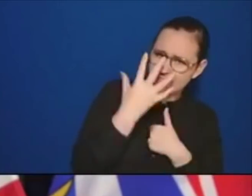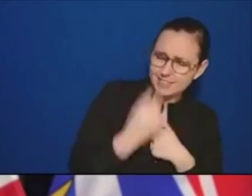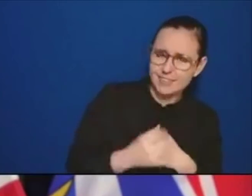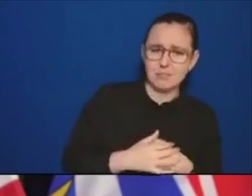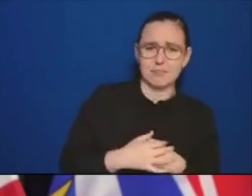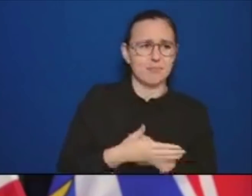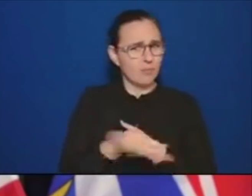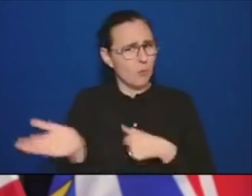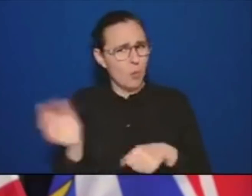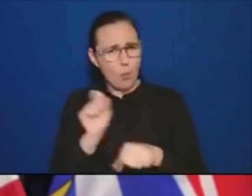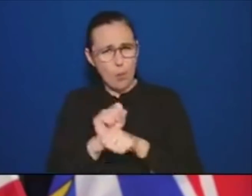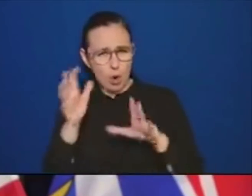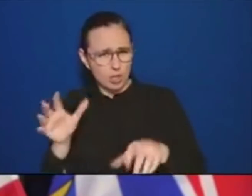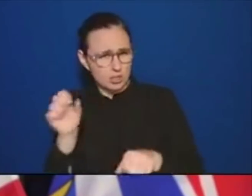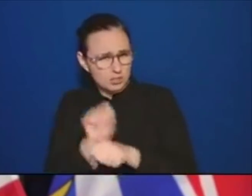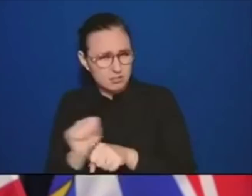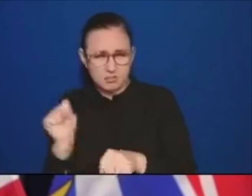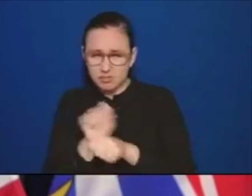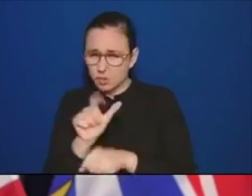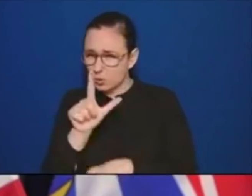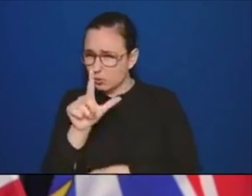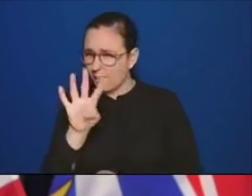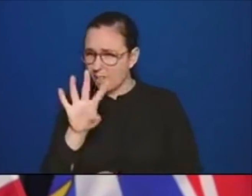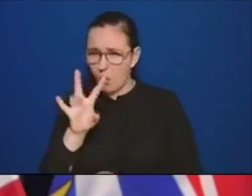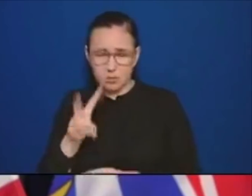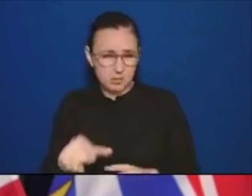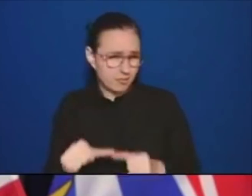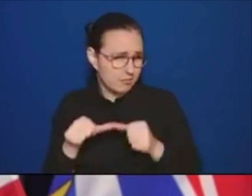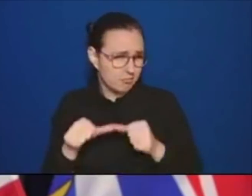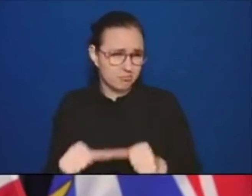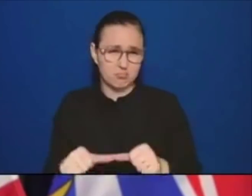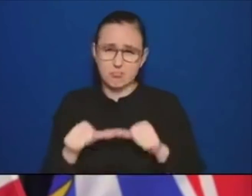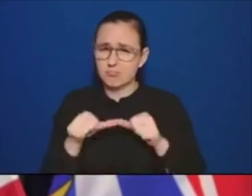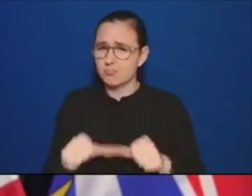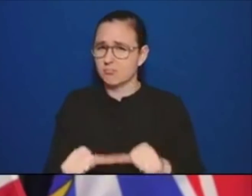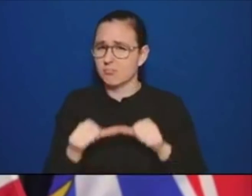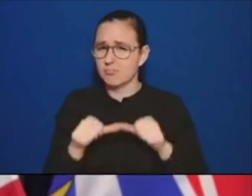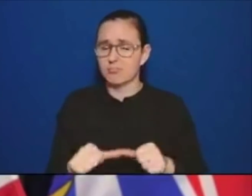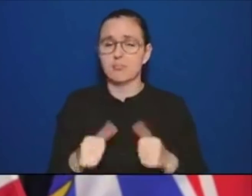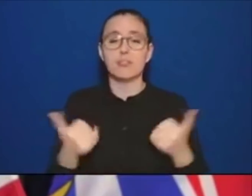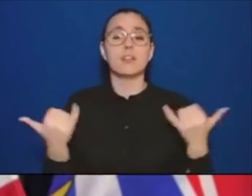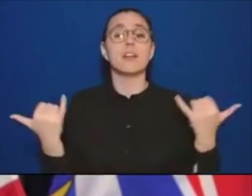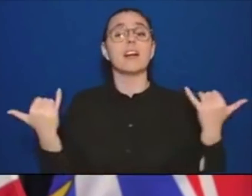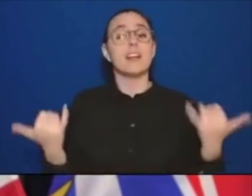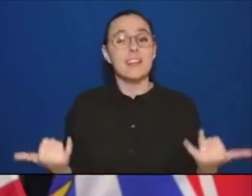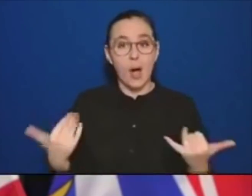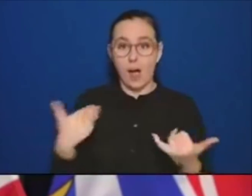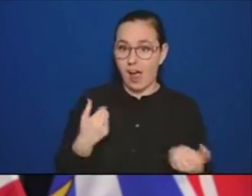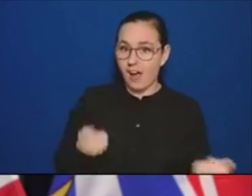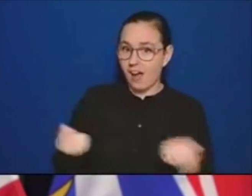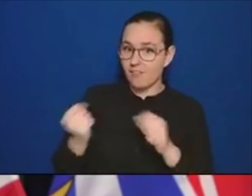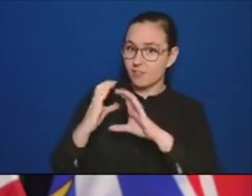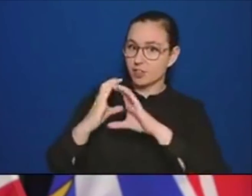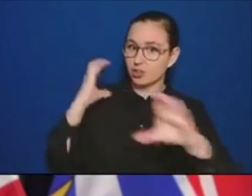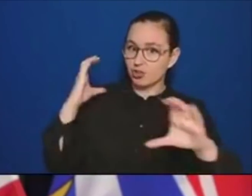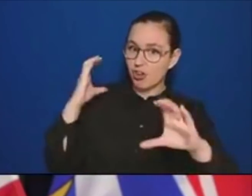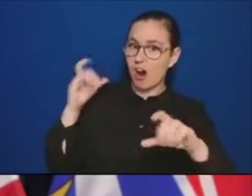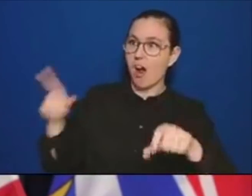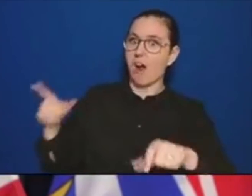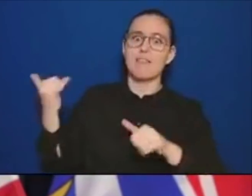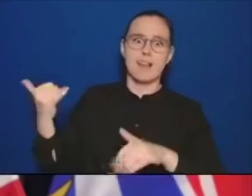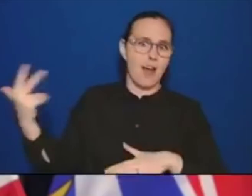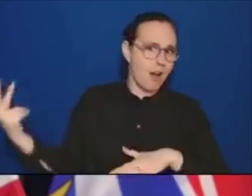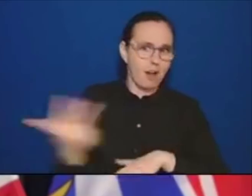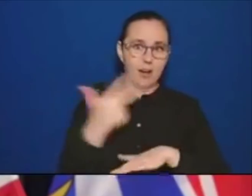and continue to do so. We have essential goods and services moving in the province today, and it's because thousands of British Columbians with skills and